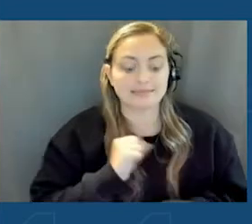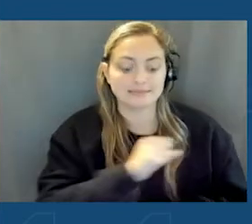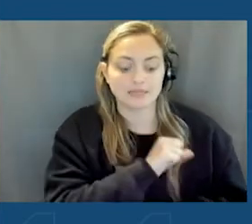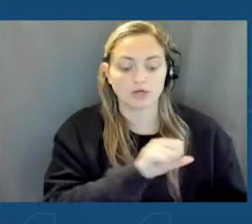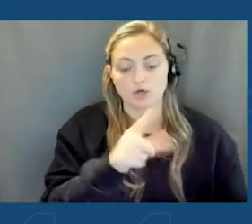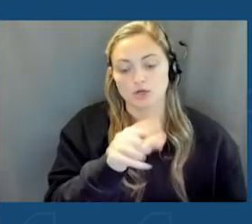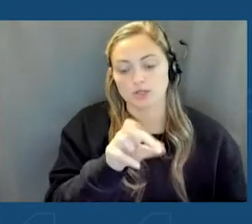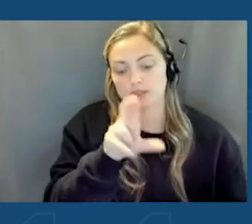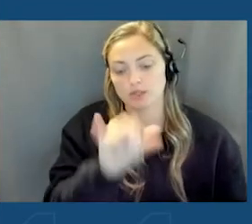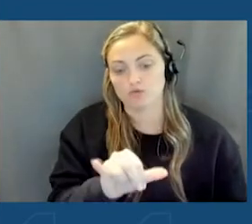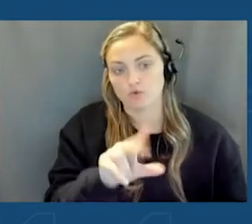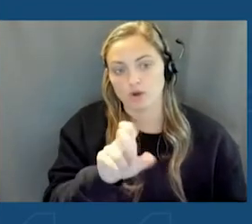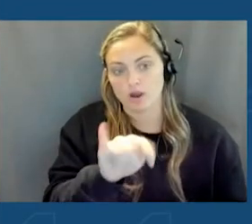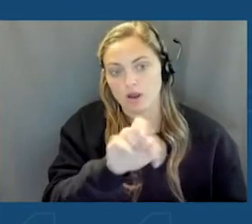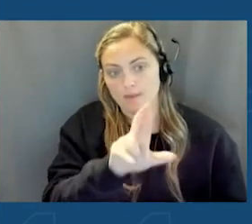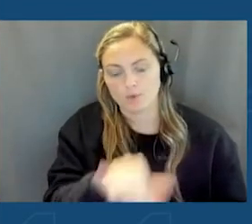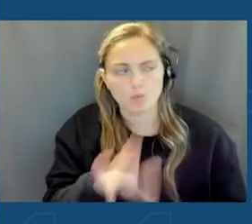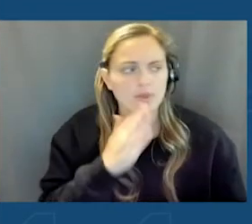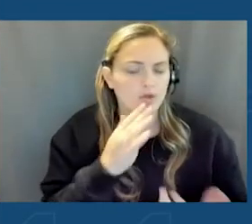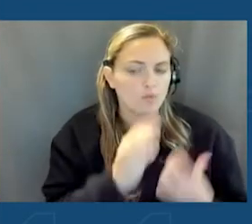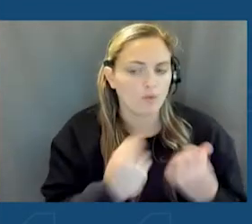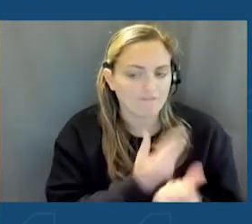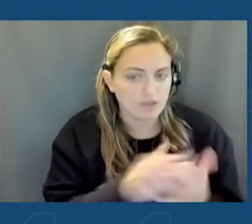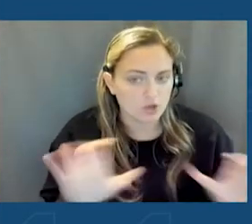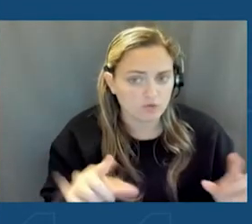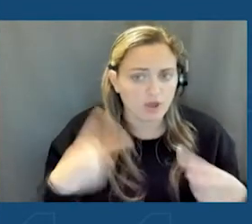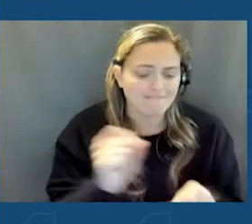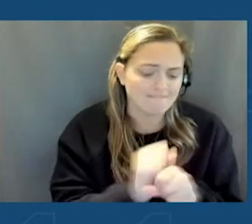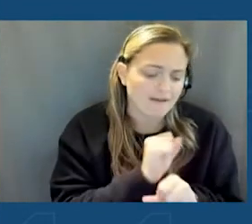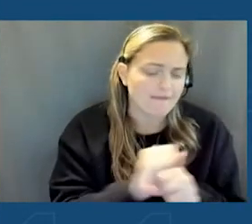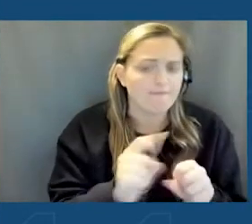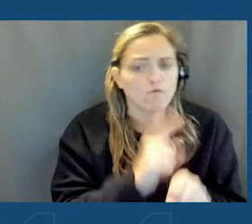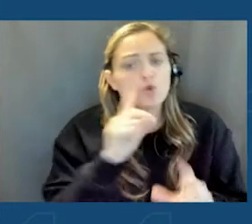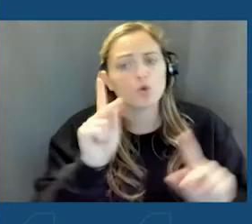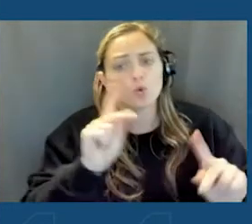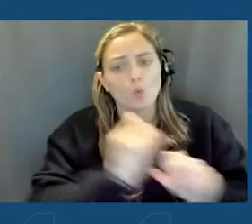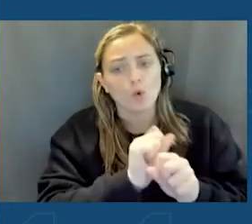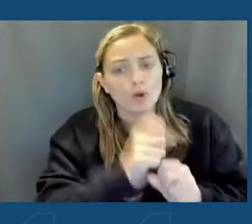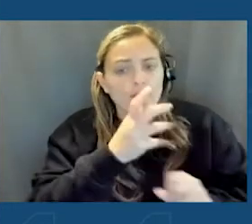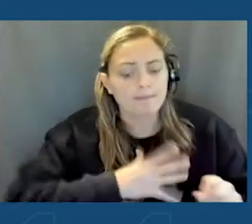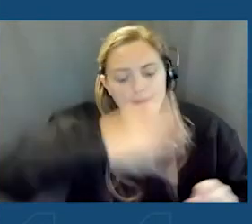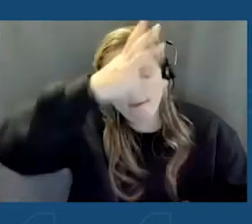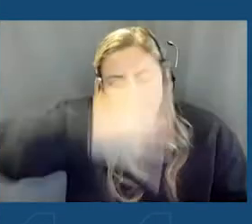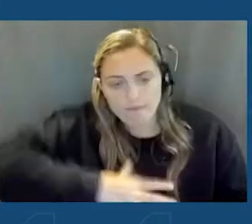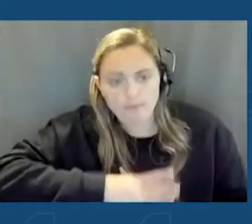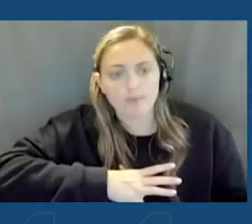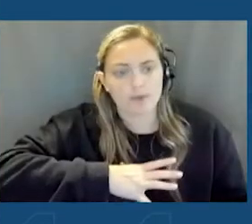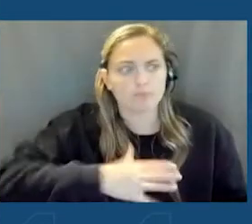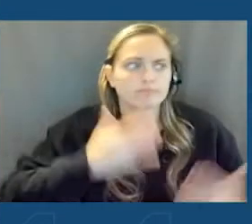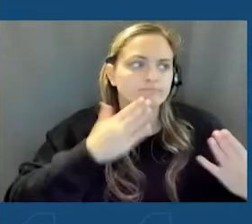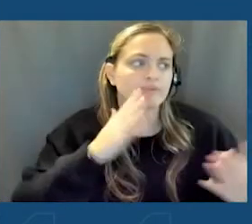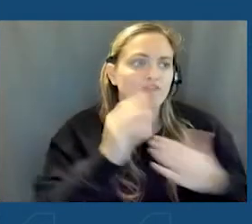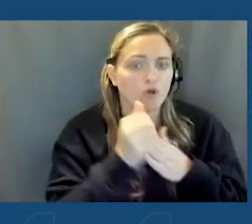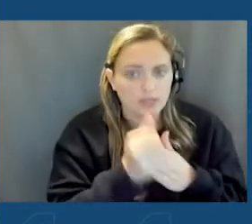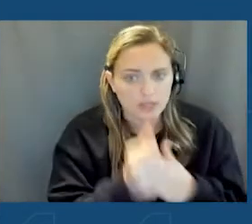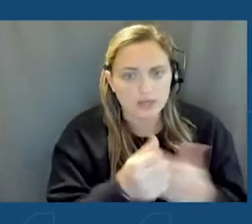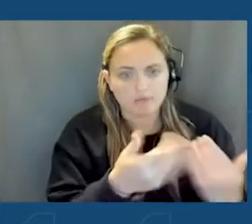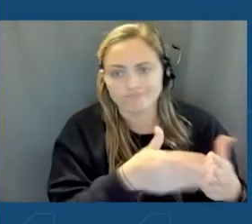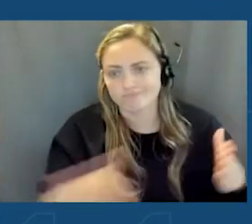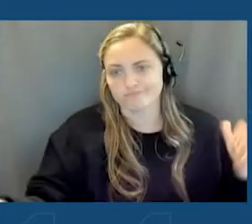for all you've done fighting for the working men and women to protect them, and I want to thank you for your leadership across the state. Senator